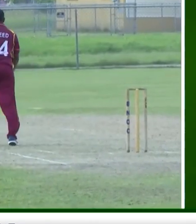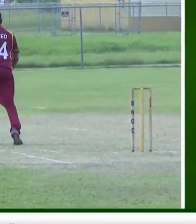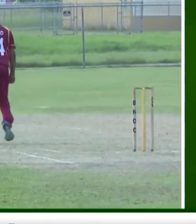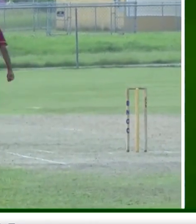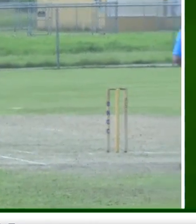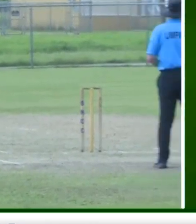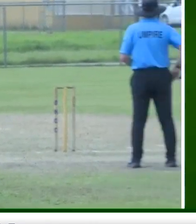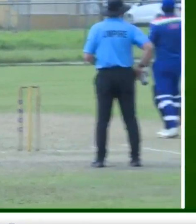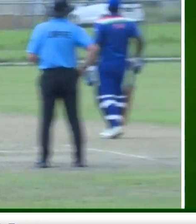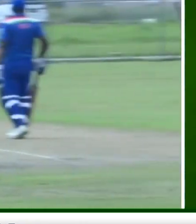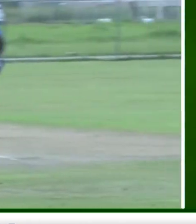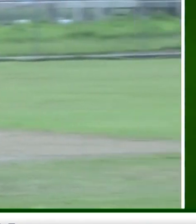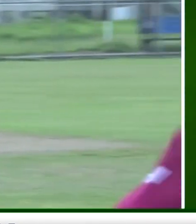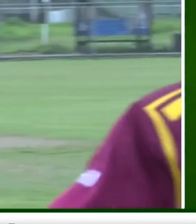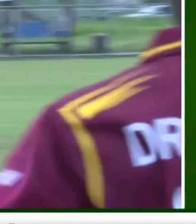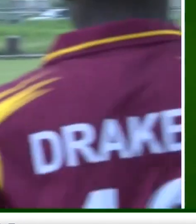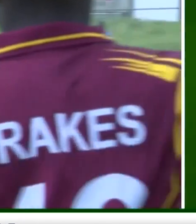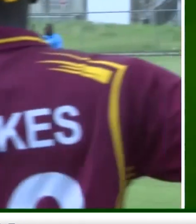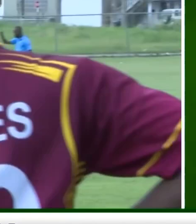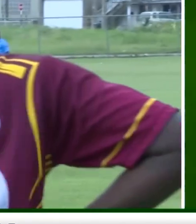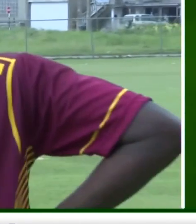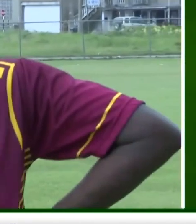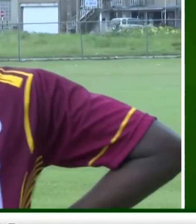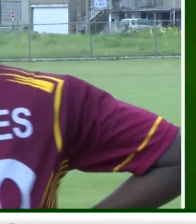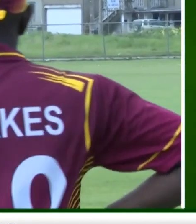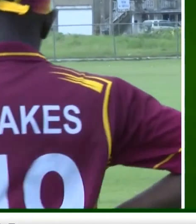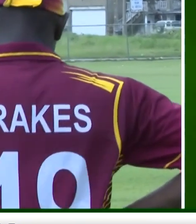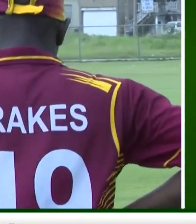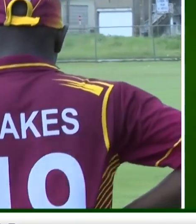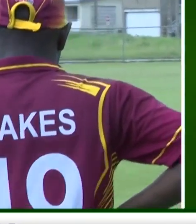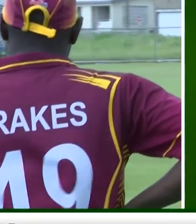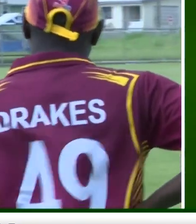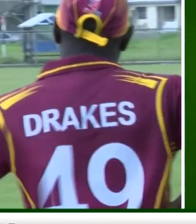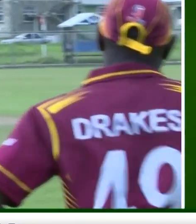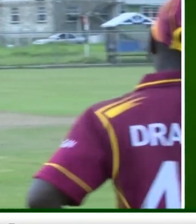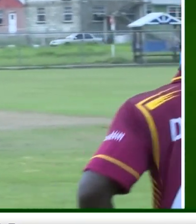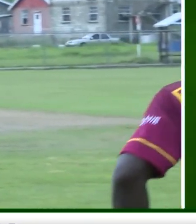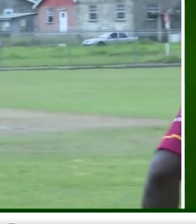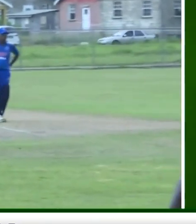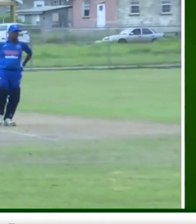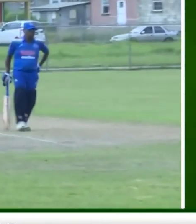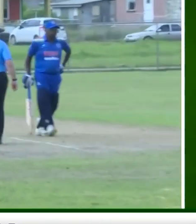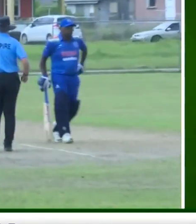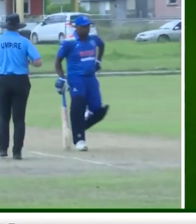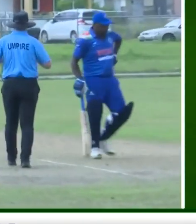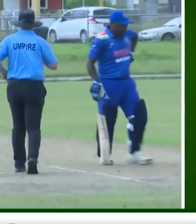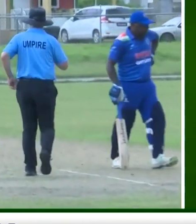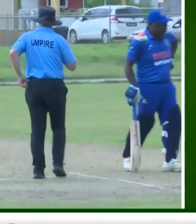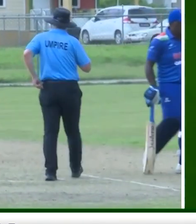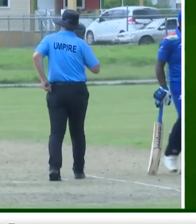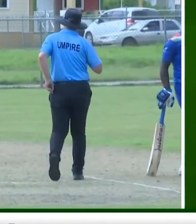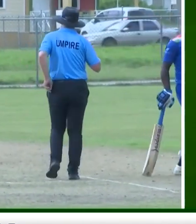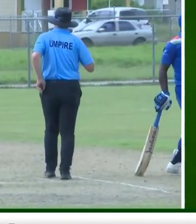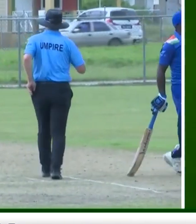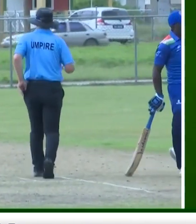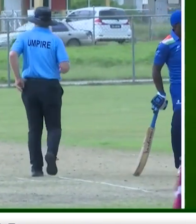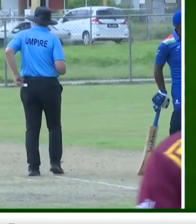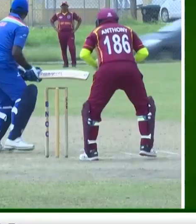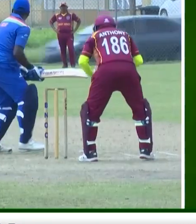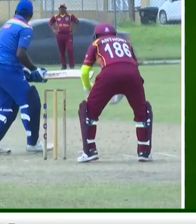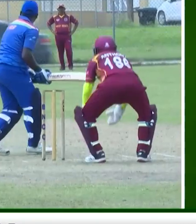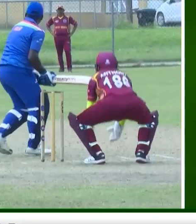9 overs. In reply, William Lashley with 33 and Rajendra Managali 32 guided West Indies Masters